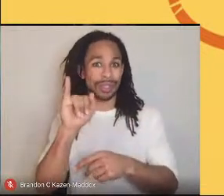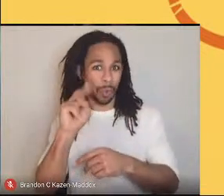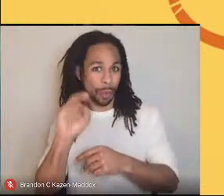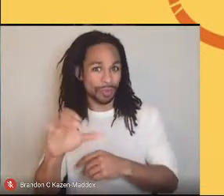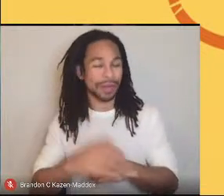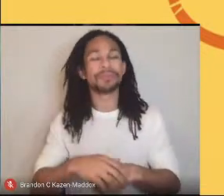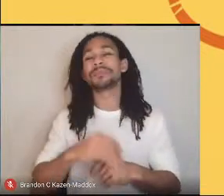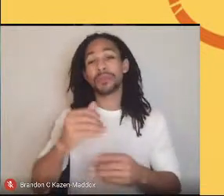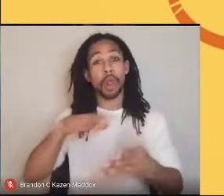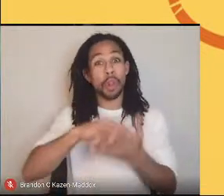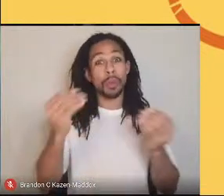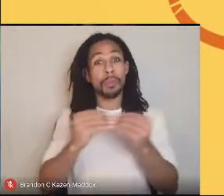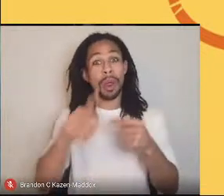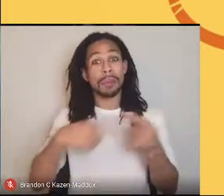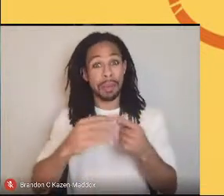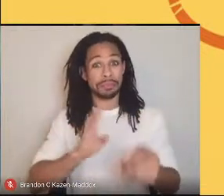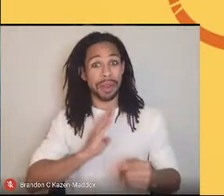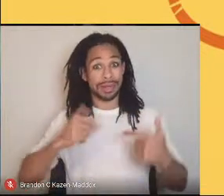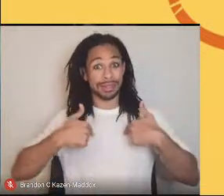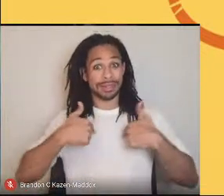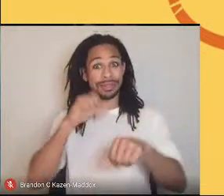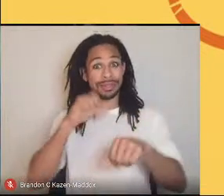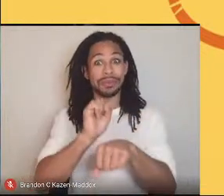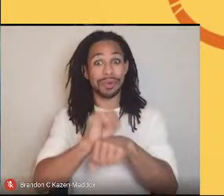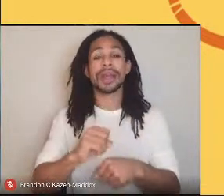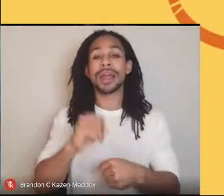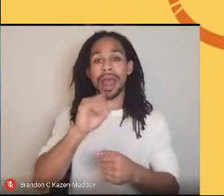more about Brandon's work at